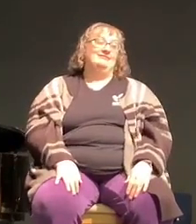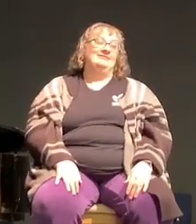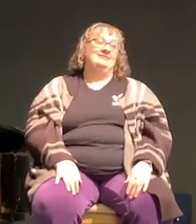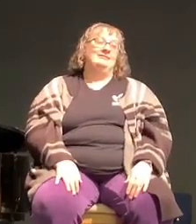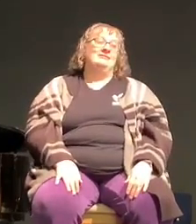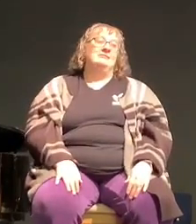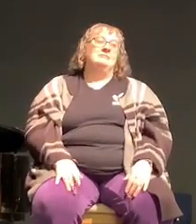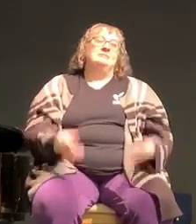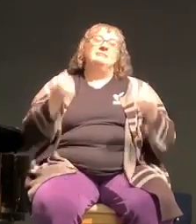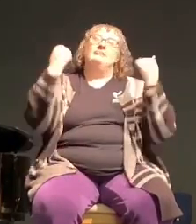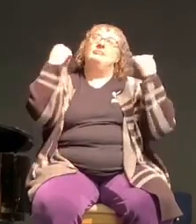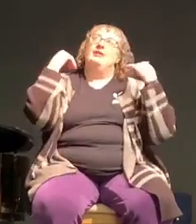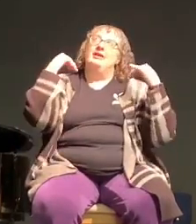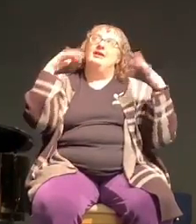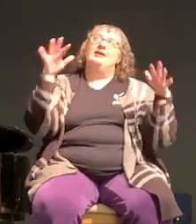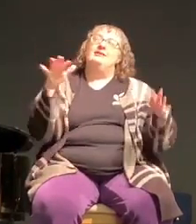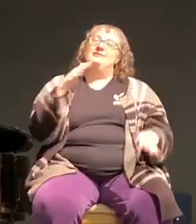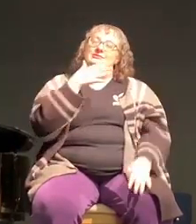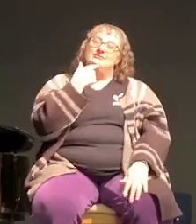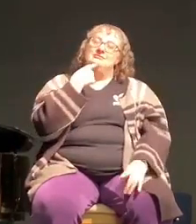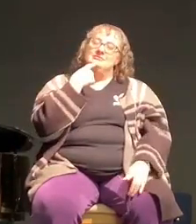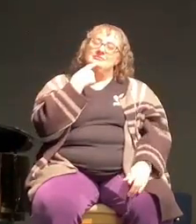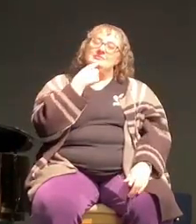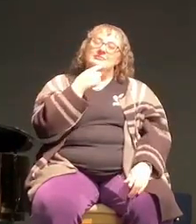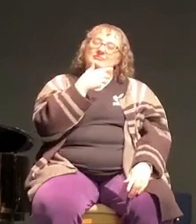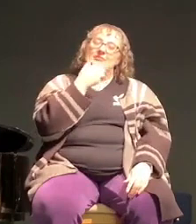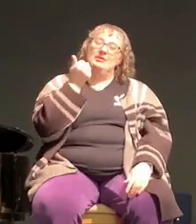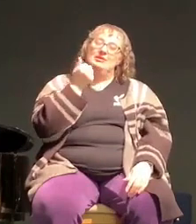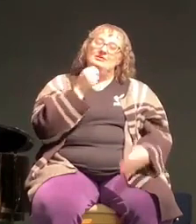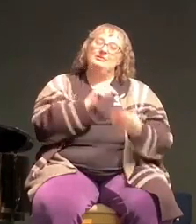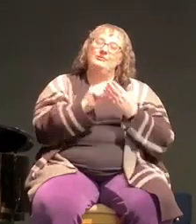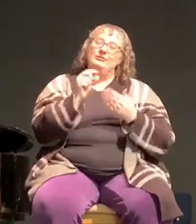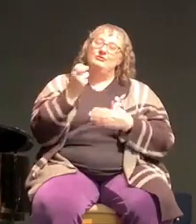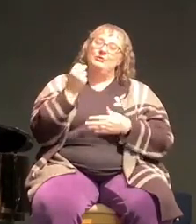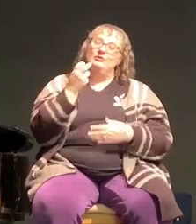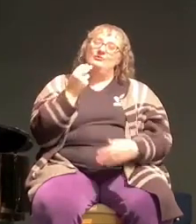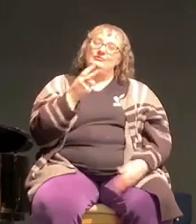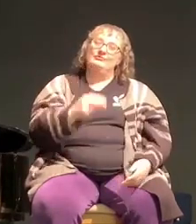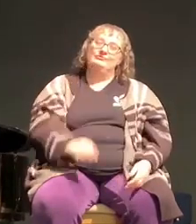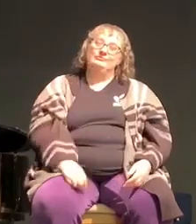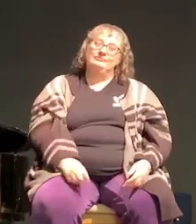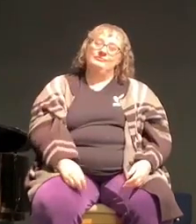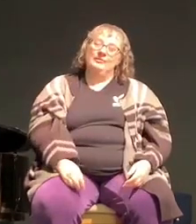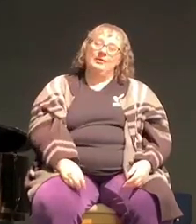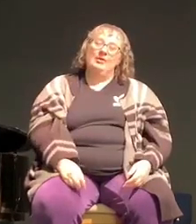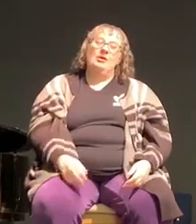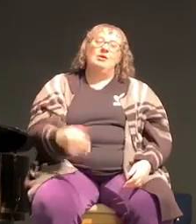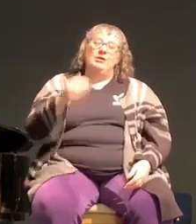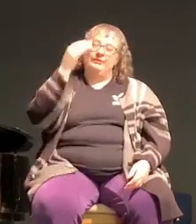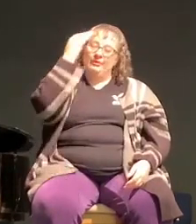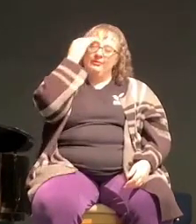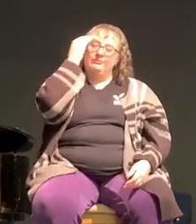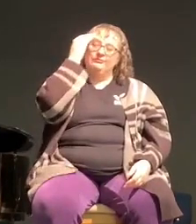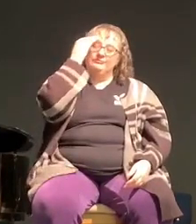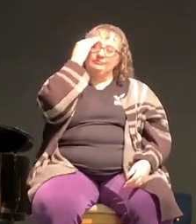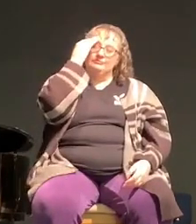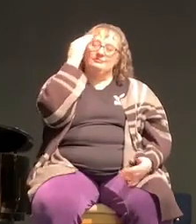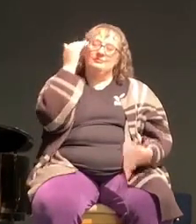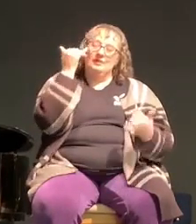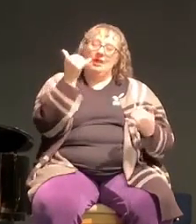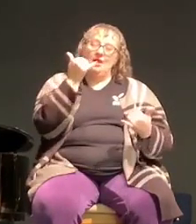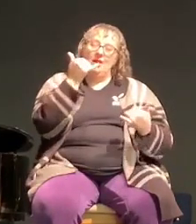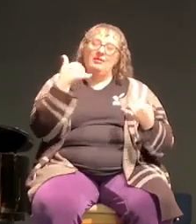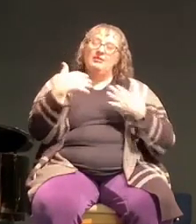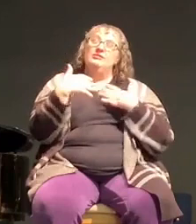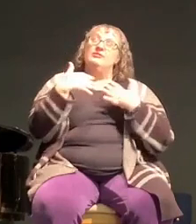But the thing is, the angel said it best in verse 12 there. He says, I know now that you